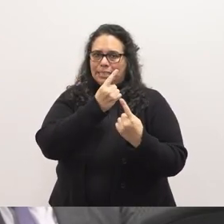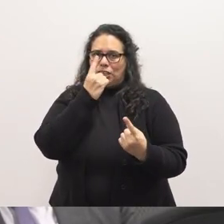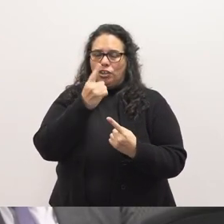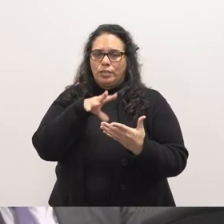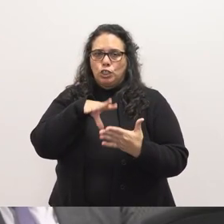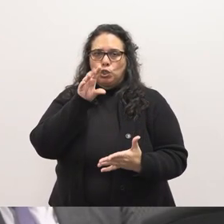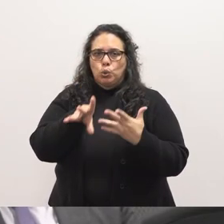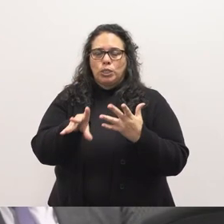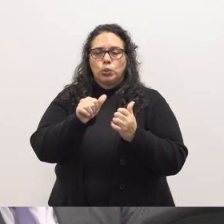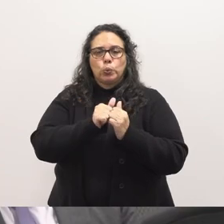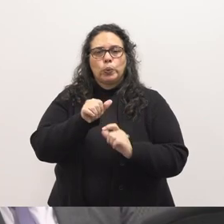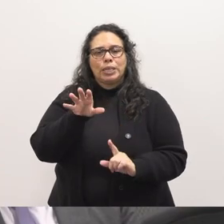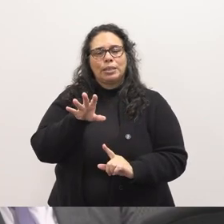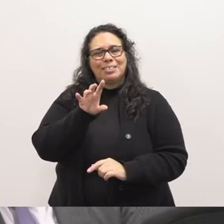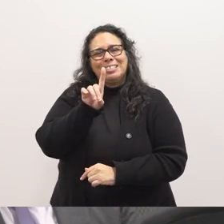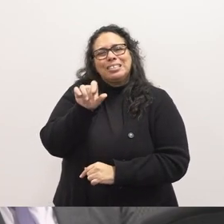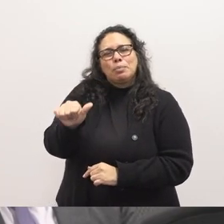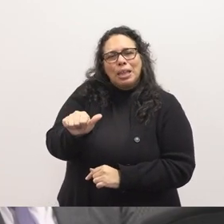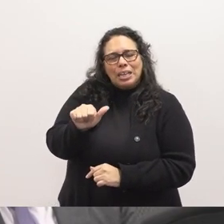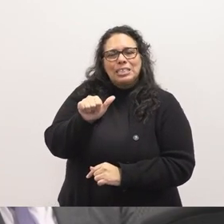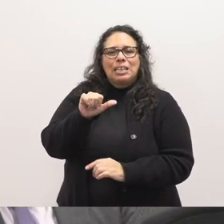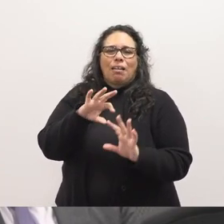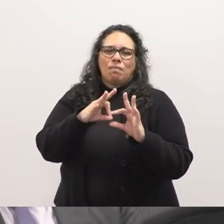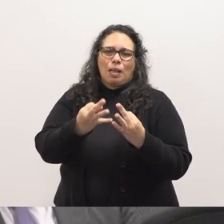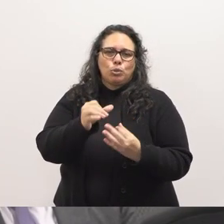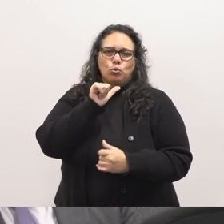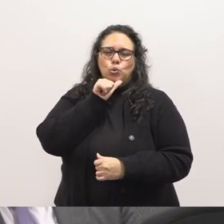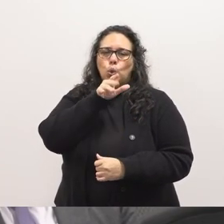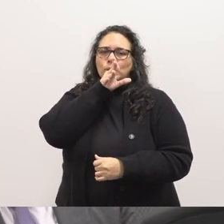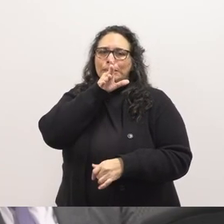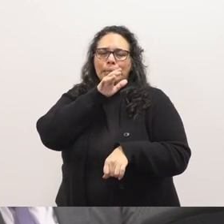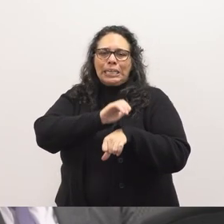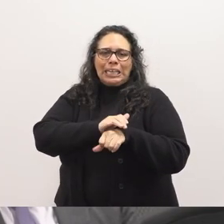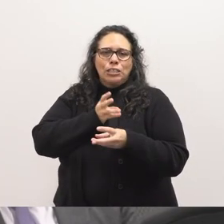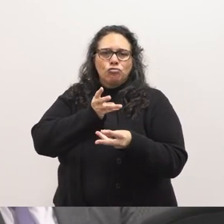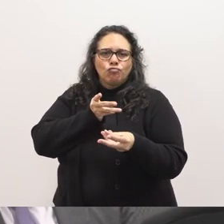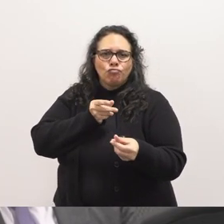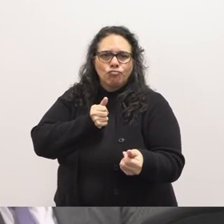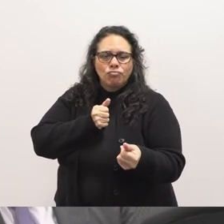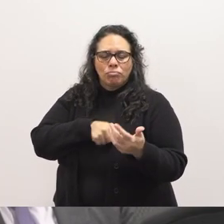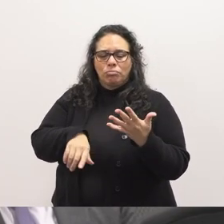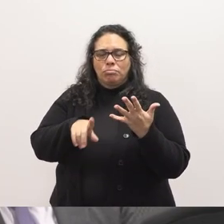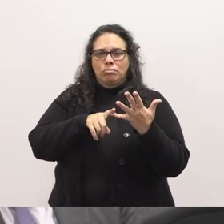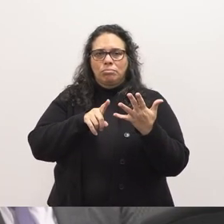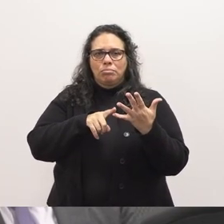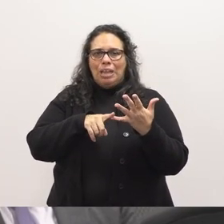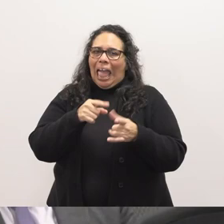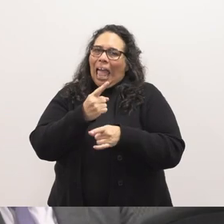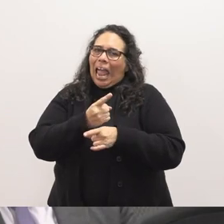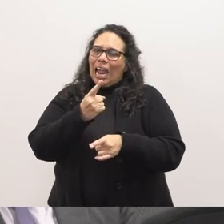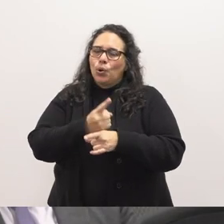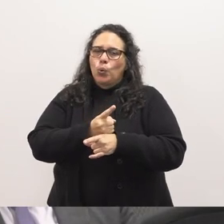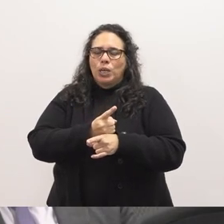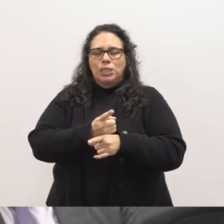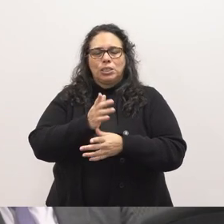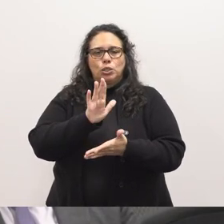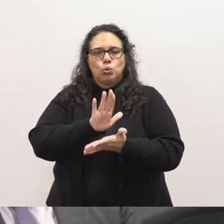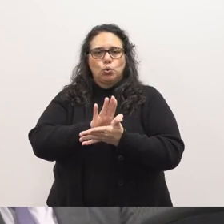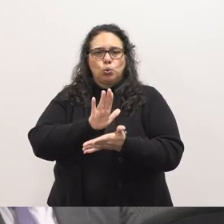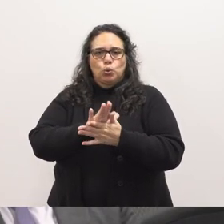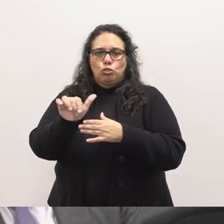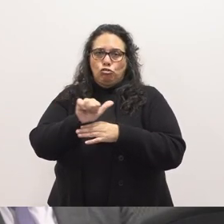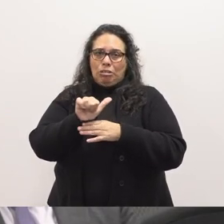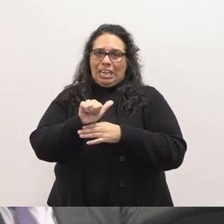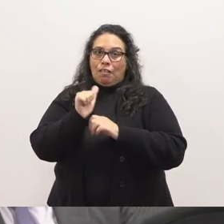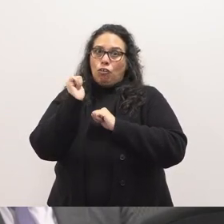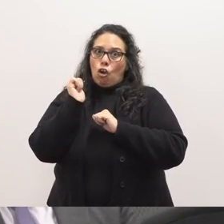with disabilities and families who may not speak English fluently. And last but not least, adequate school safety training for LBUSD staff. I'd